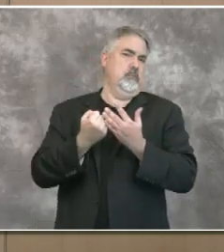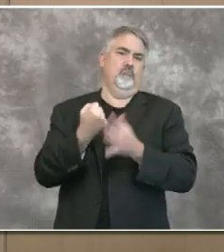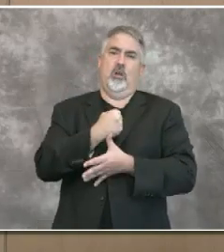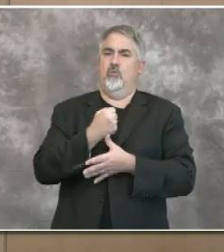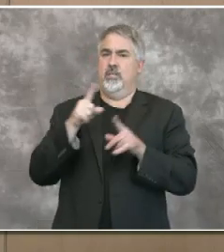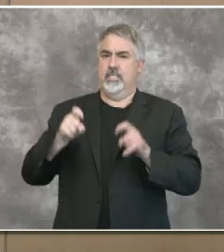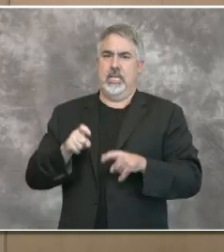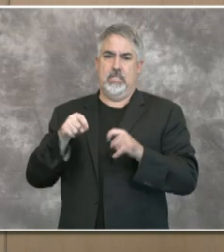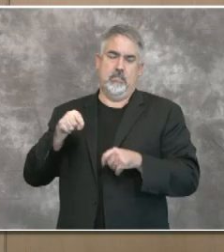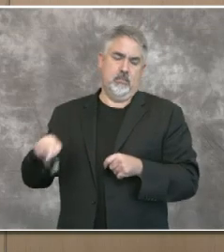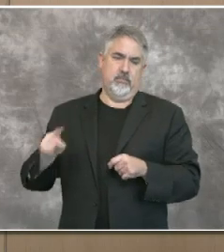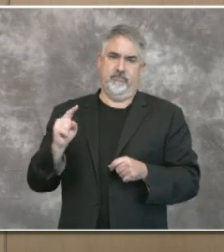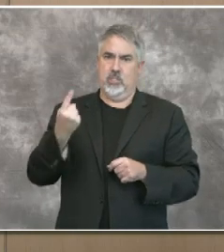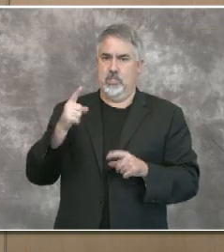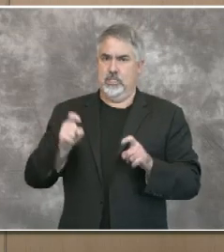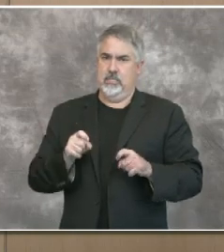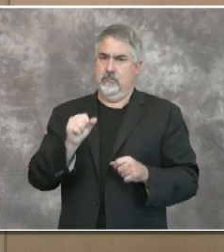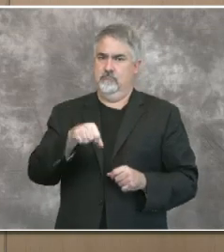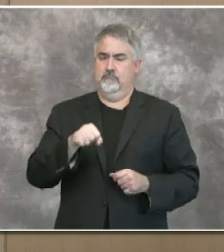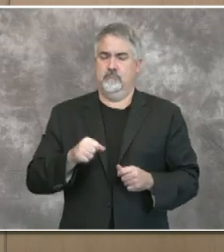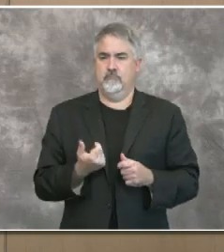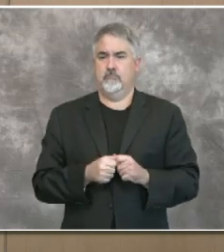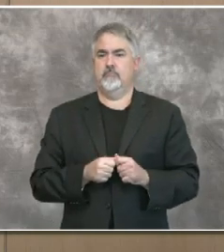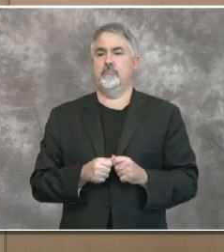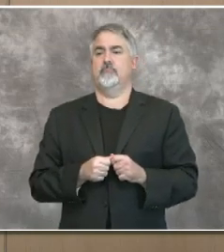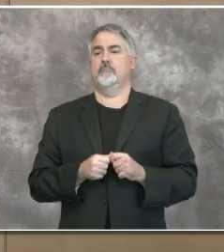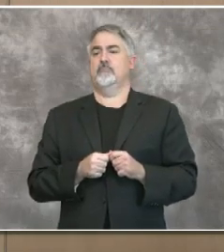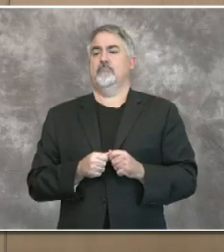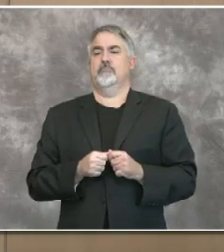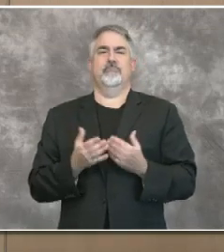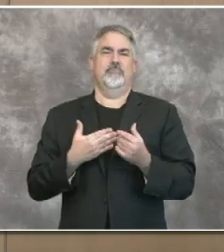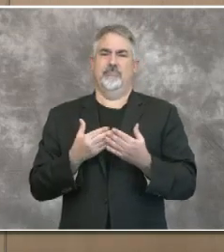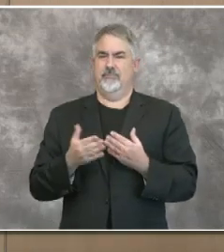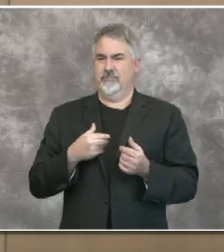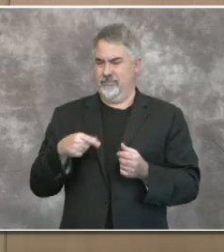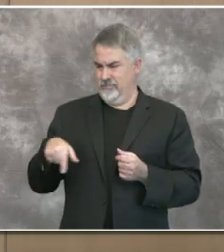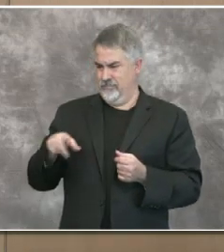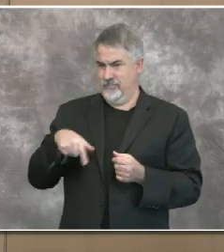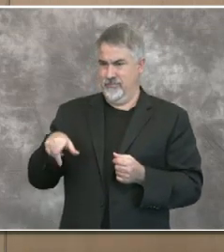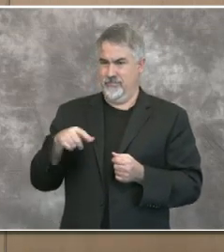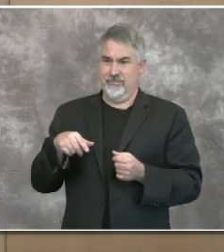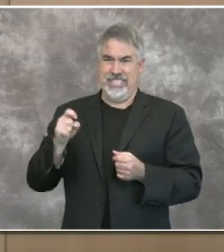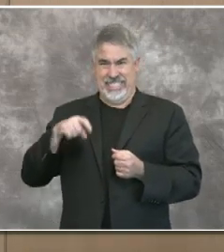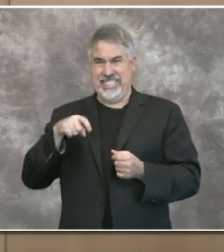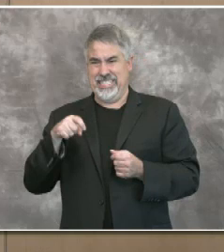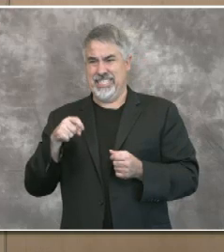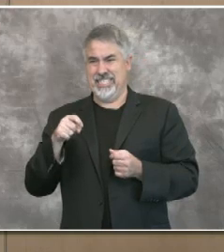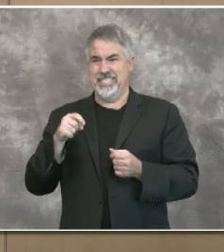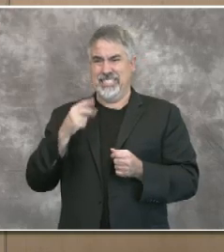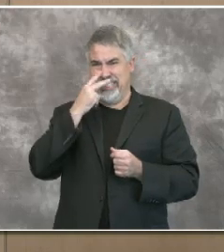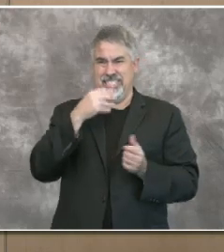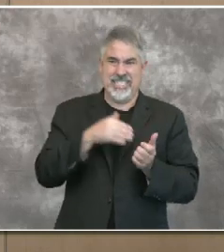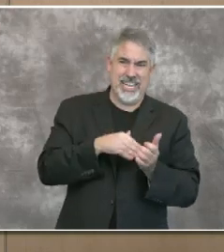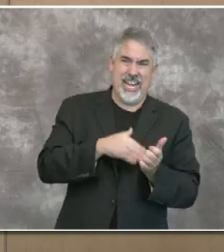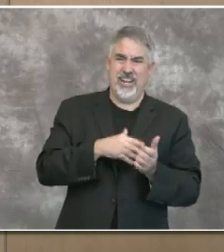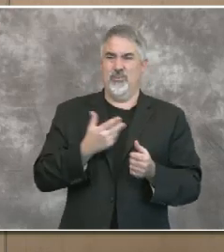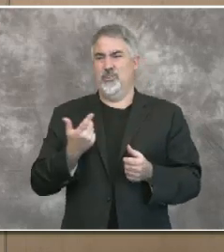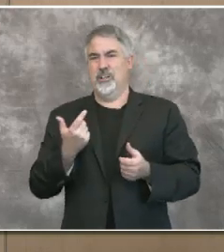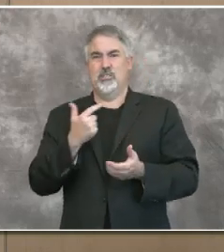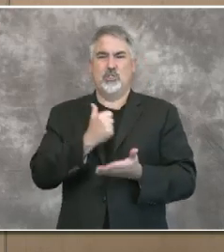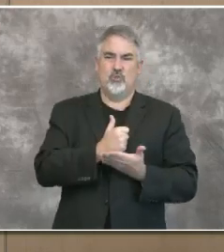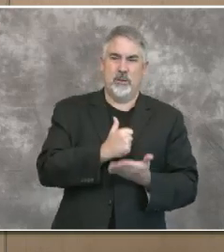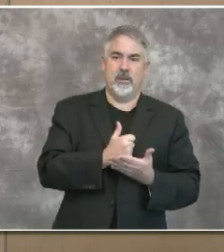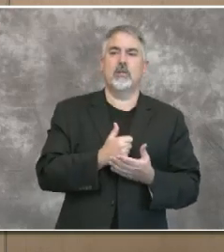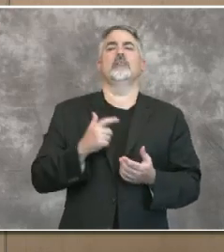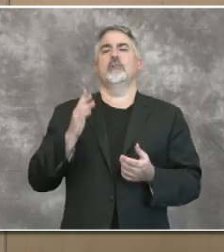no matter what category they are in, if they need to be seen and treated and tested, we